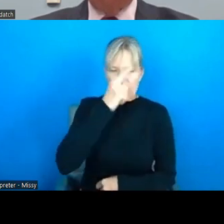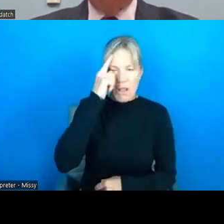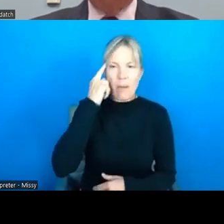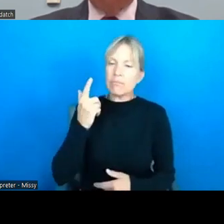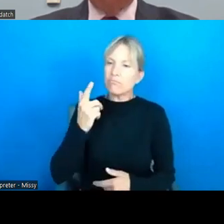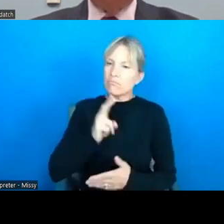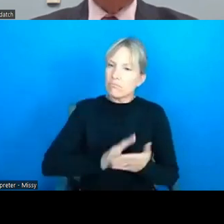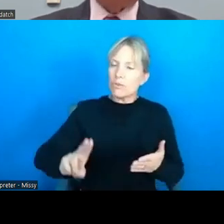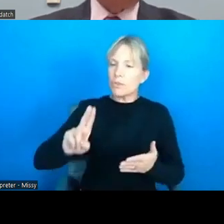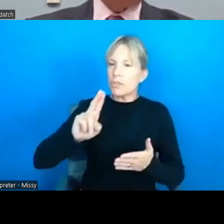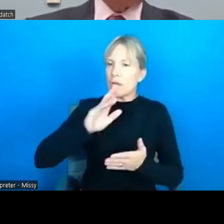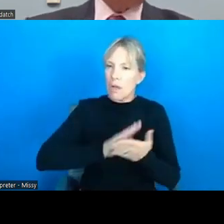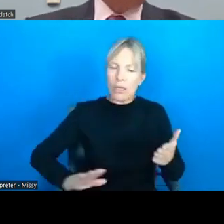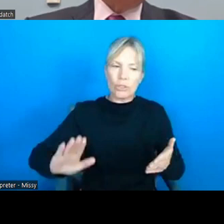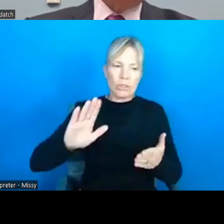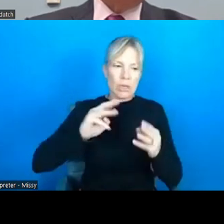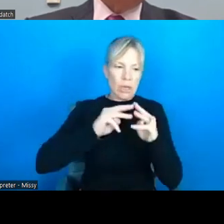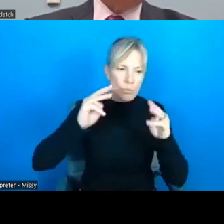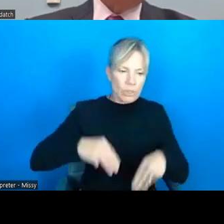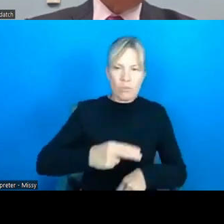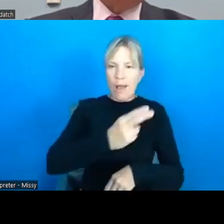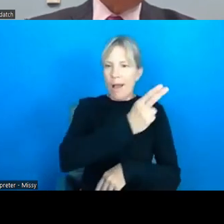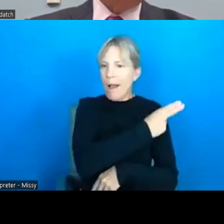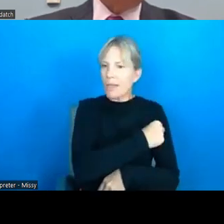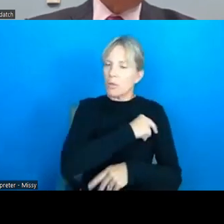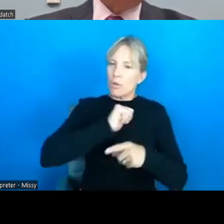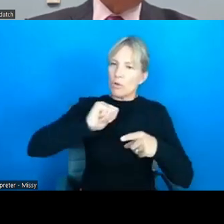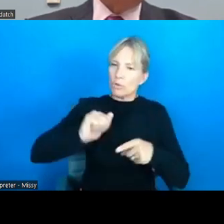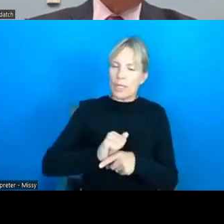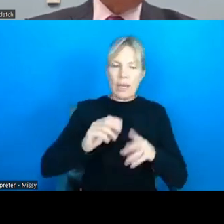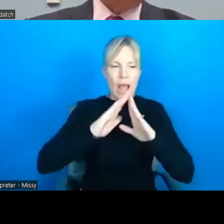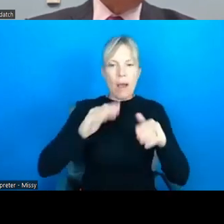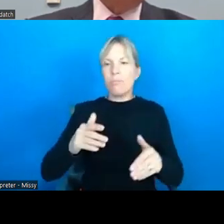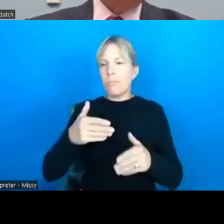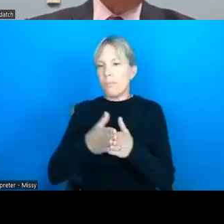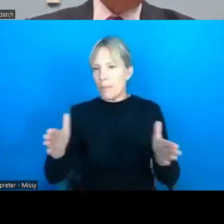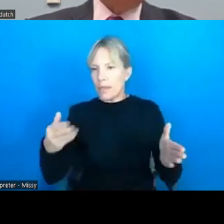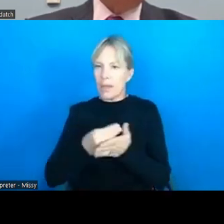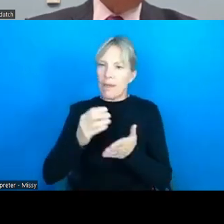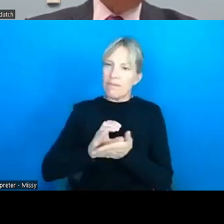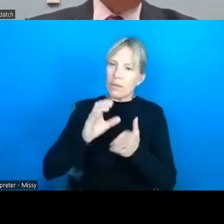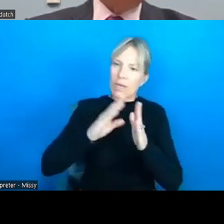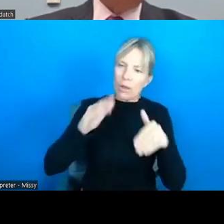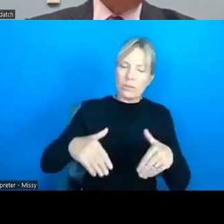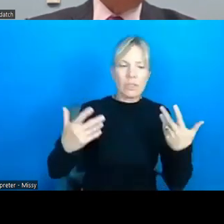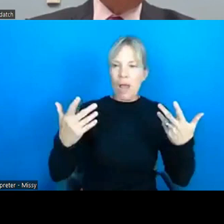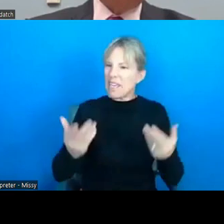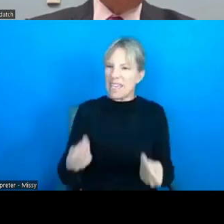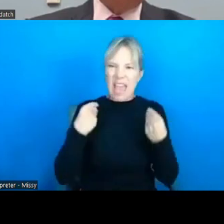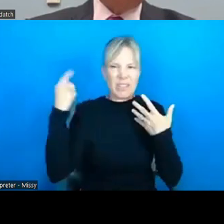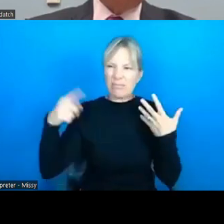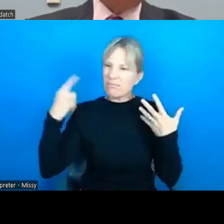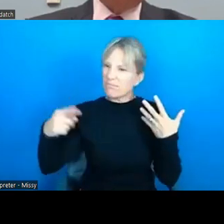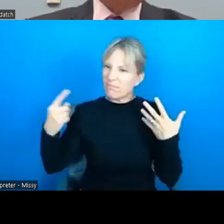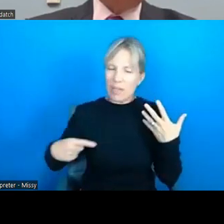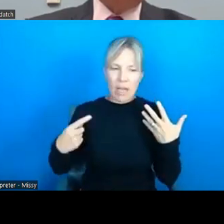and hospitals and museums and trains and housing, you know, publicly funded housing, accessible.